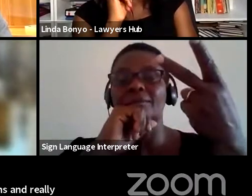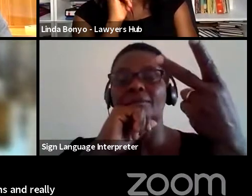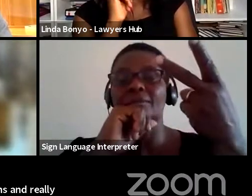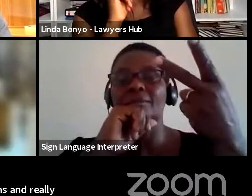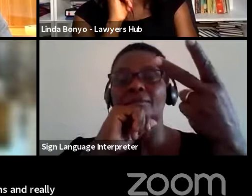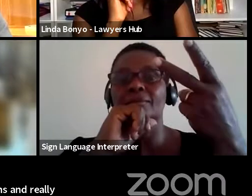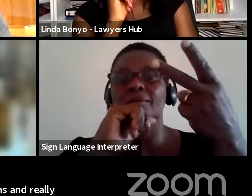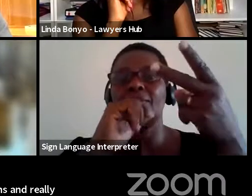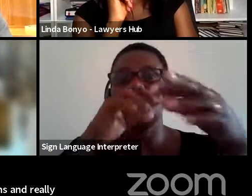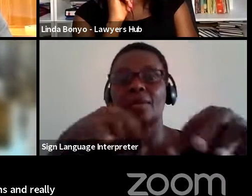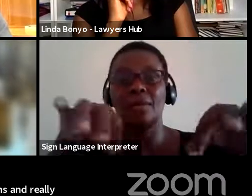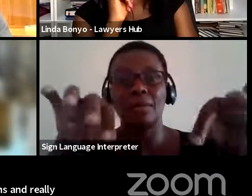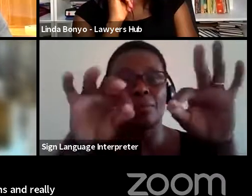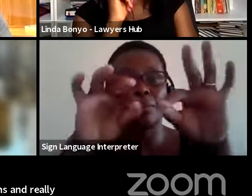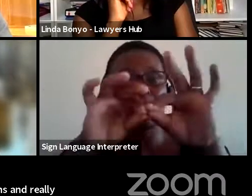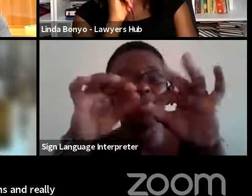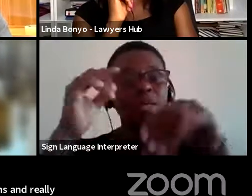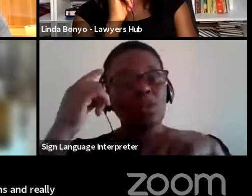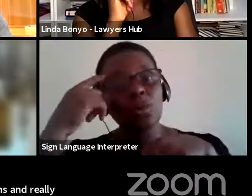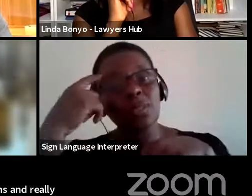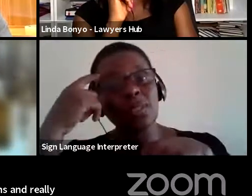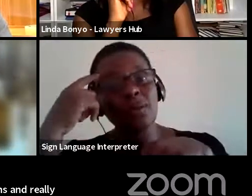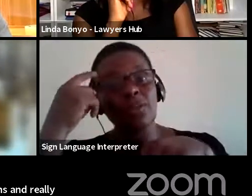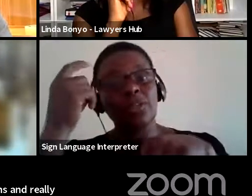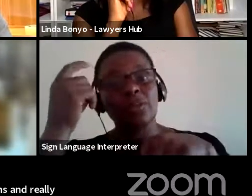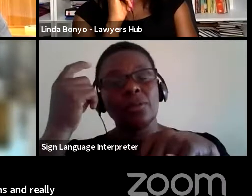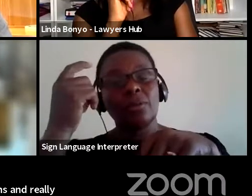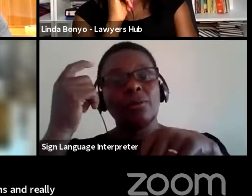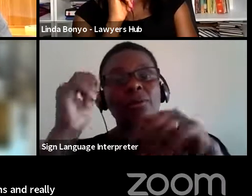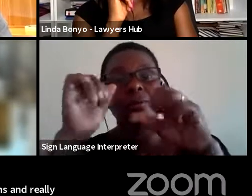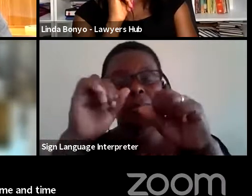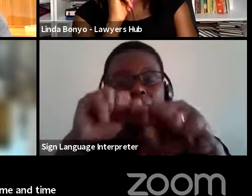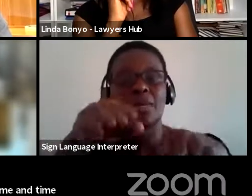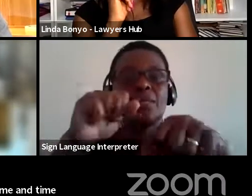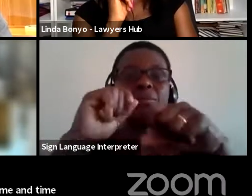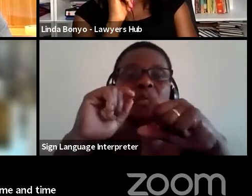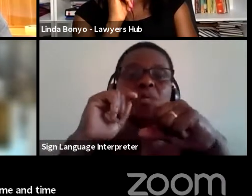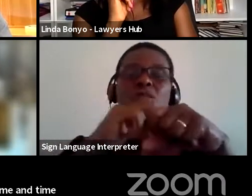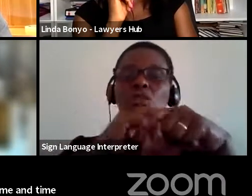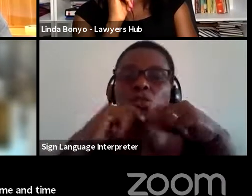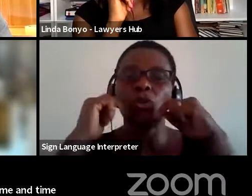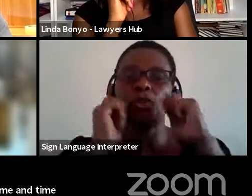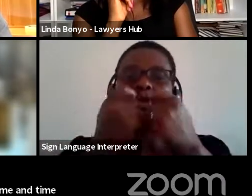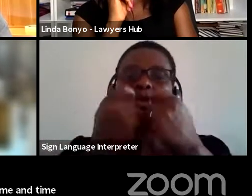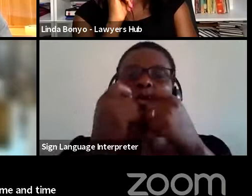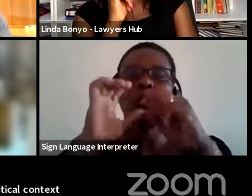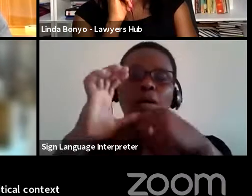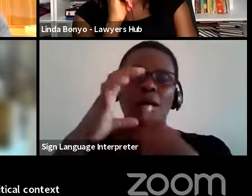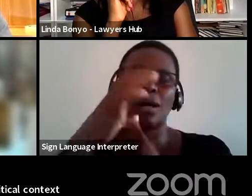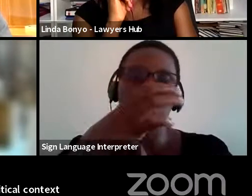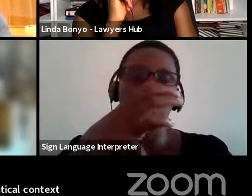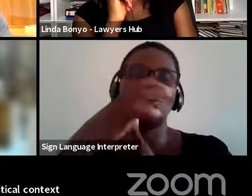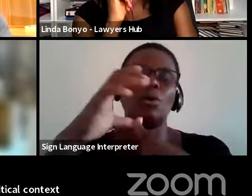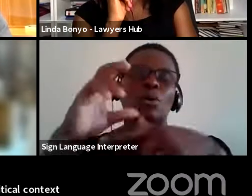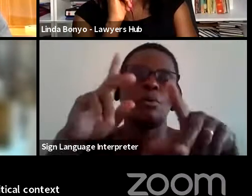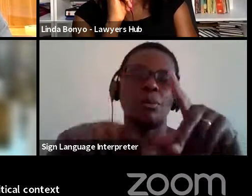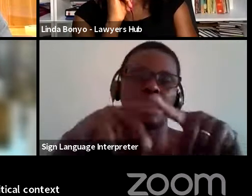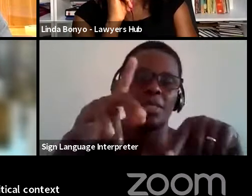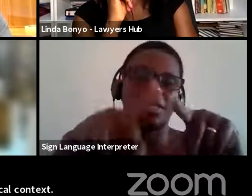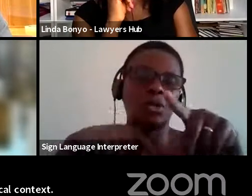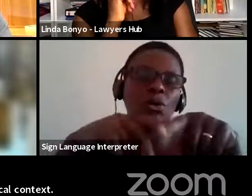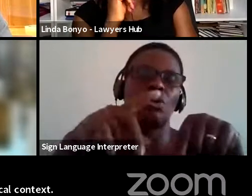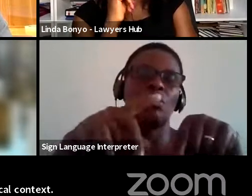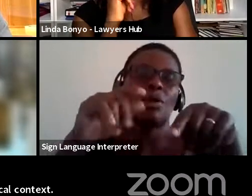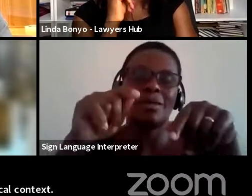important consideration that comes up time and time again, relates to social, cultural, and political contexts. The diversity of the African